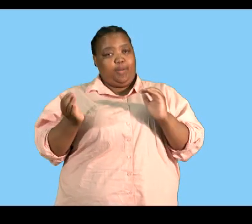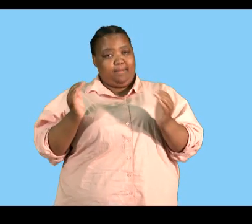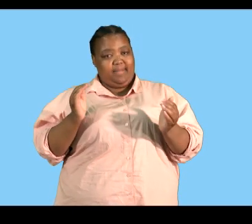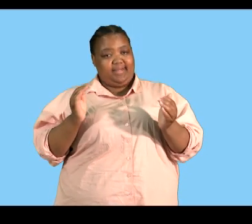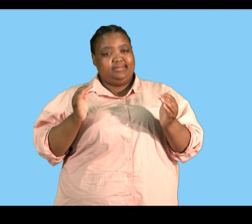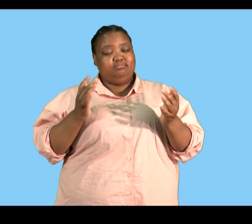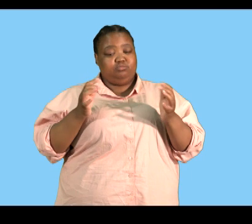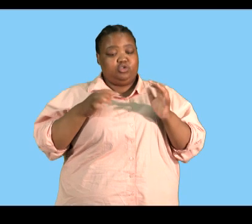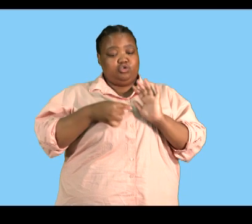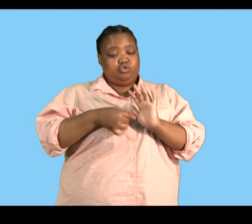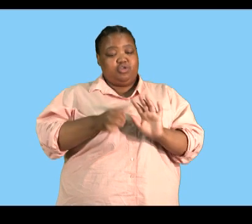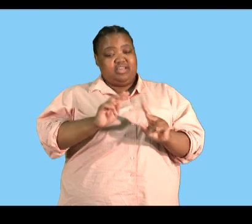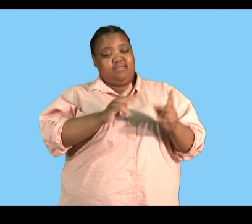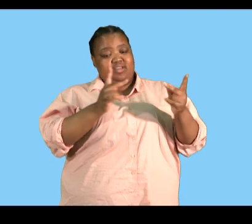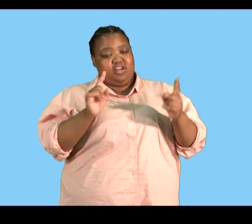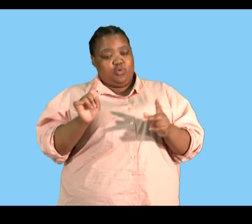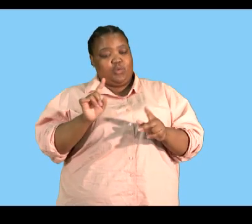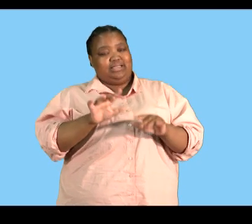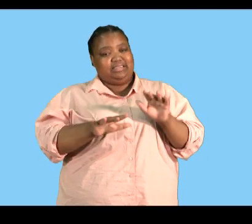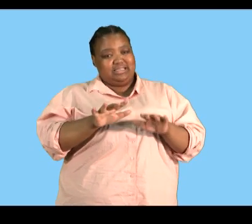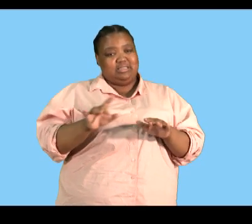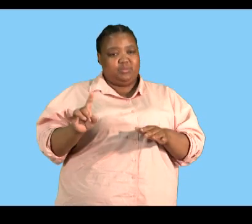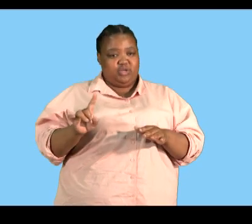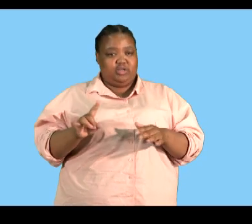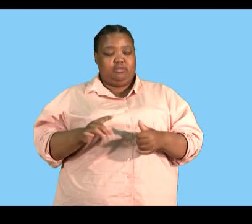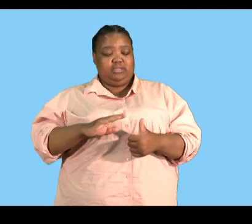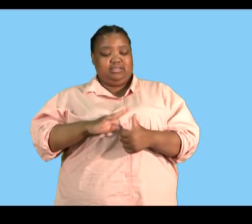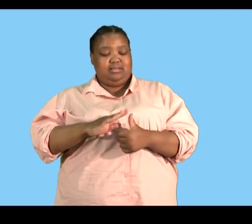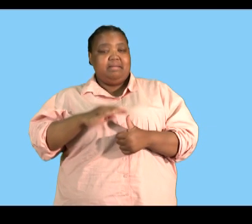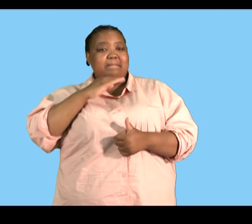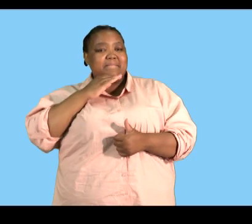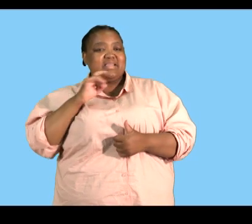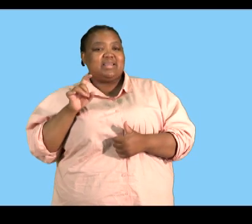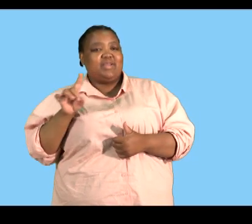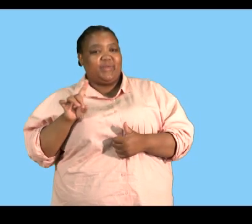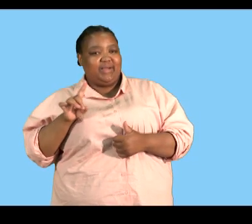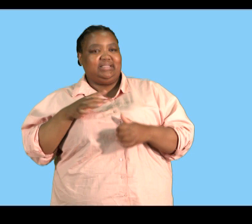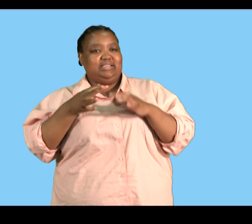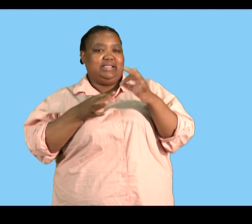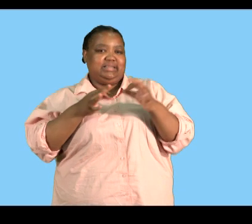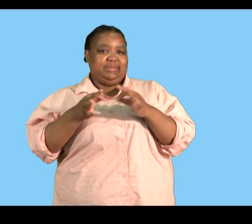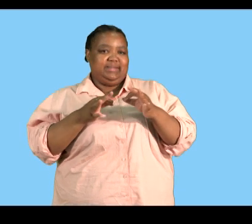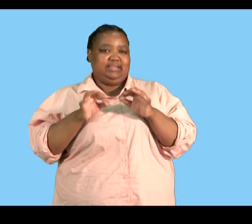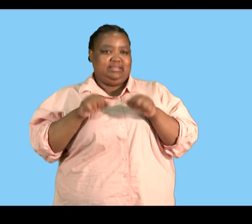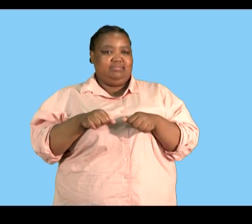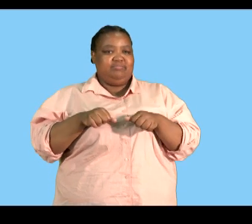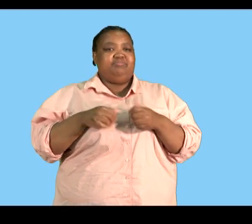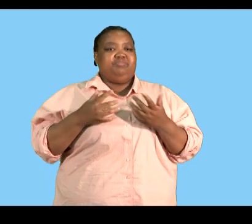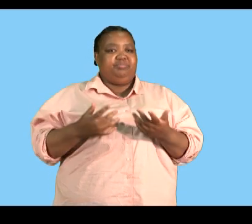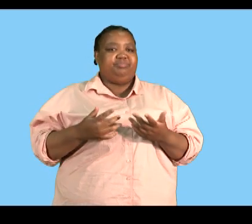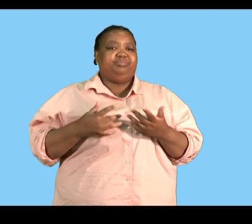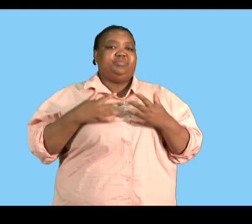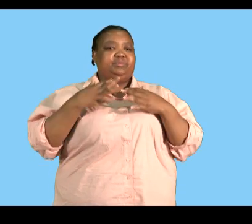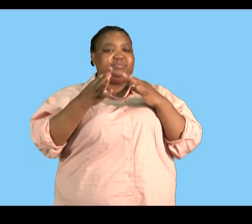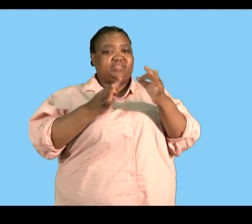differences. And when you define, you'll have to show a clear meaning of that term or terminology. When you